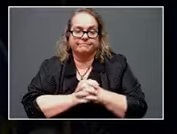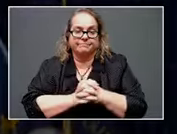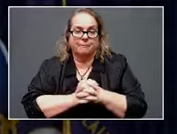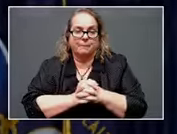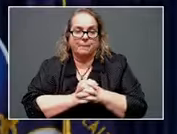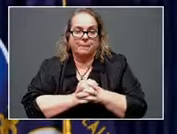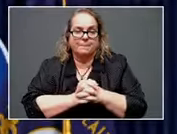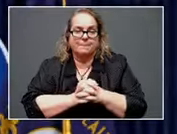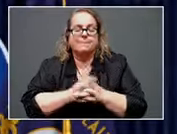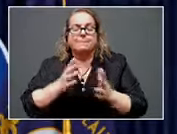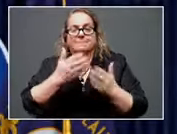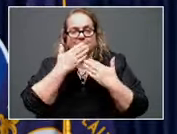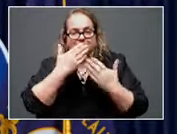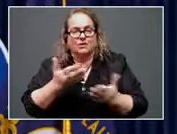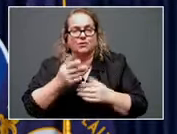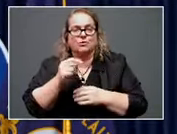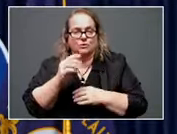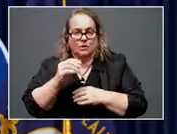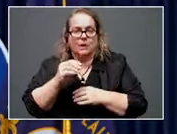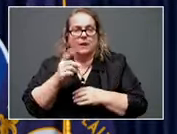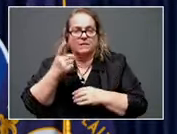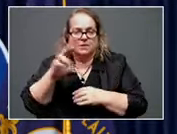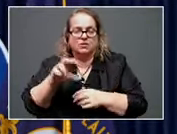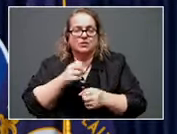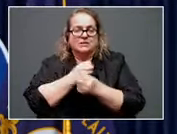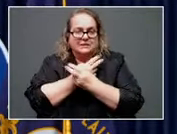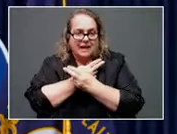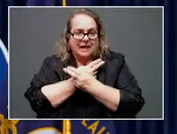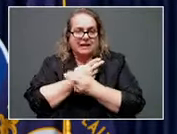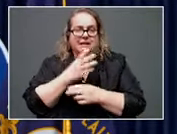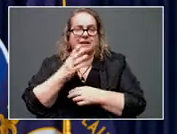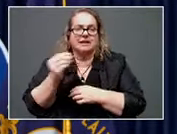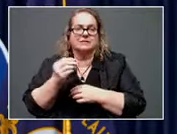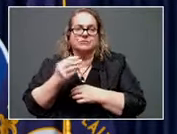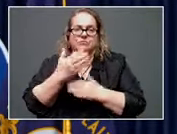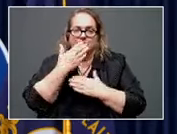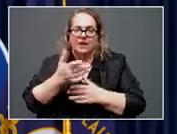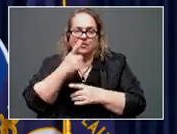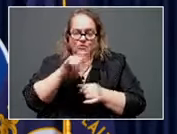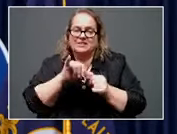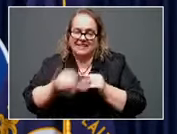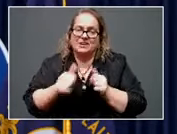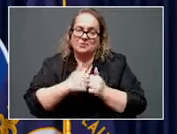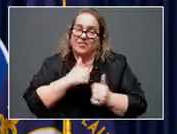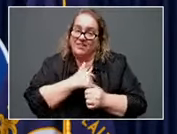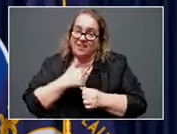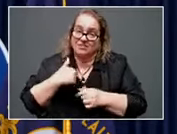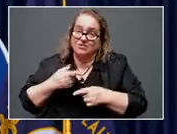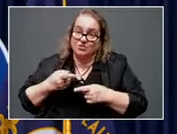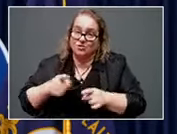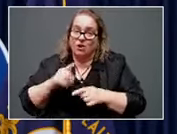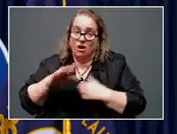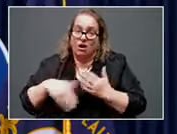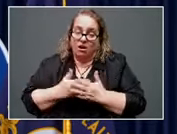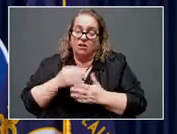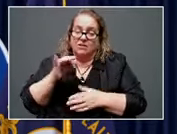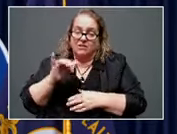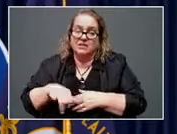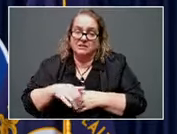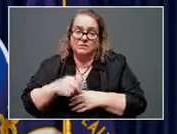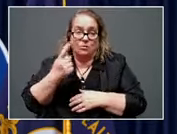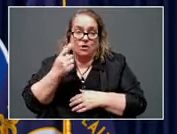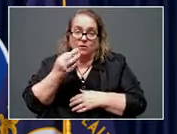Thank you to Dr. Stack, and thanks for sticking with us through all of it. One of the few people in